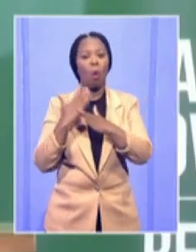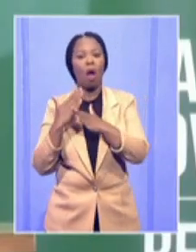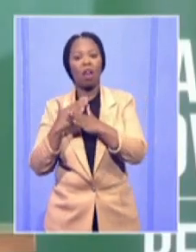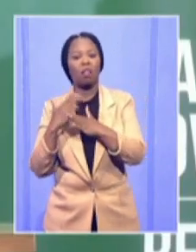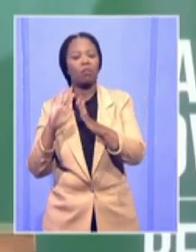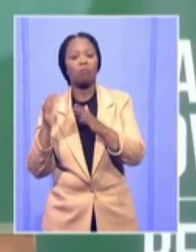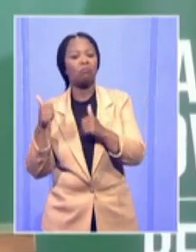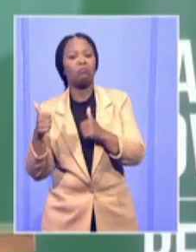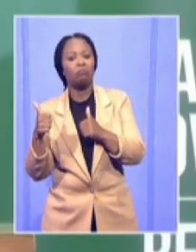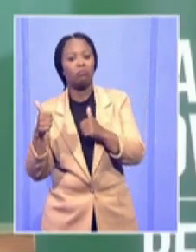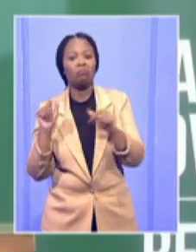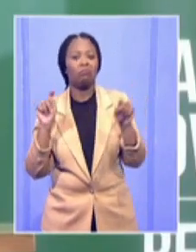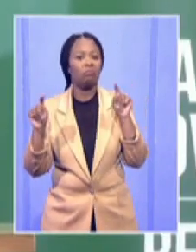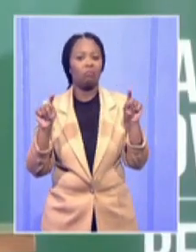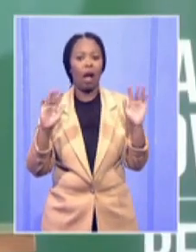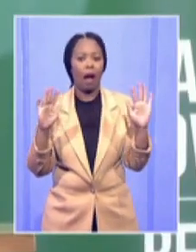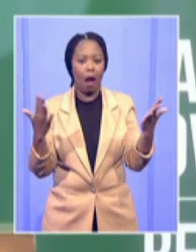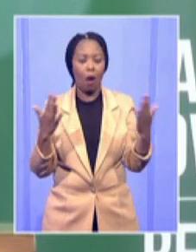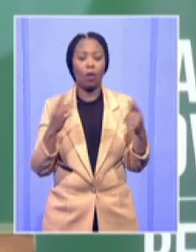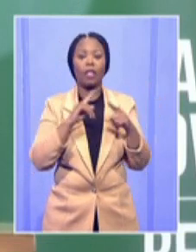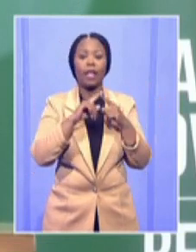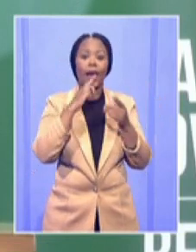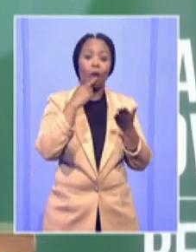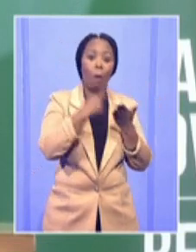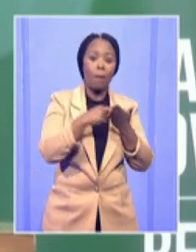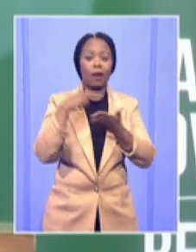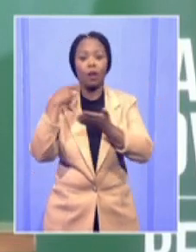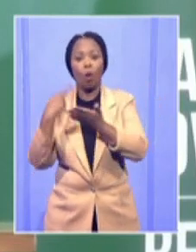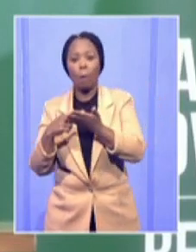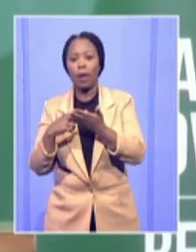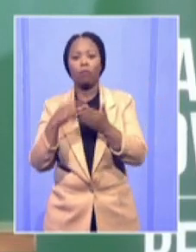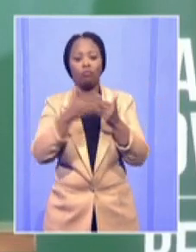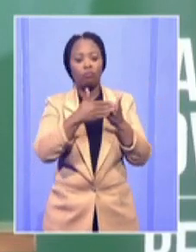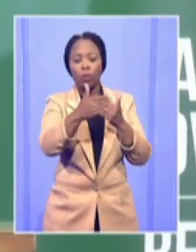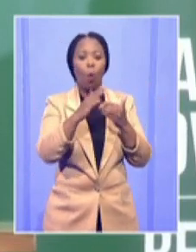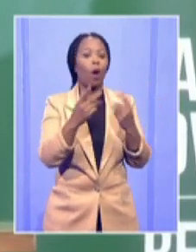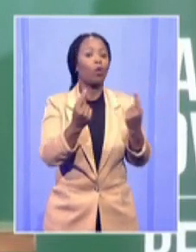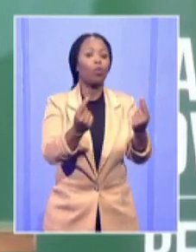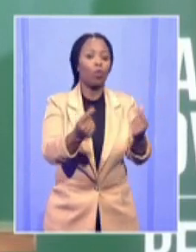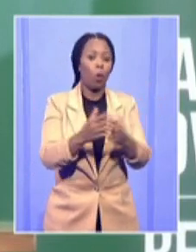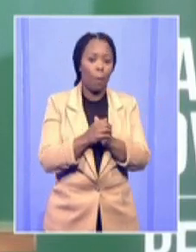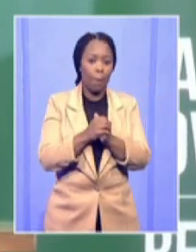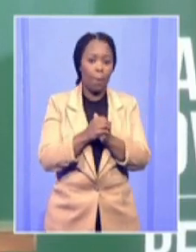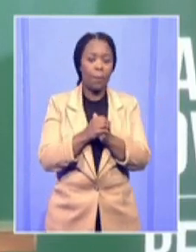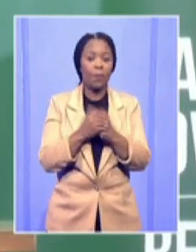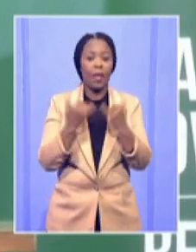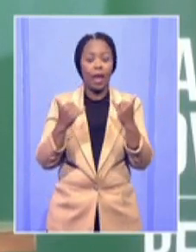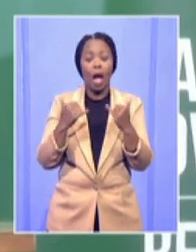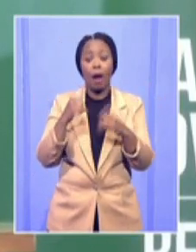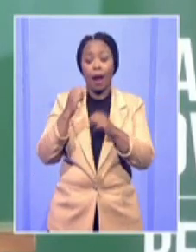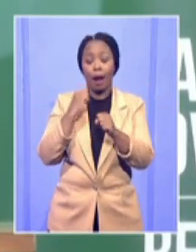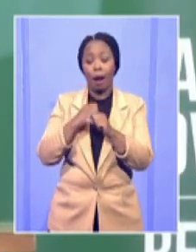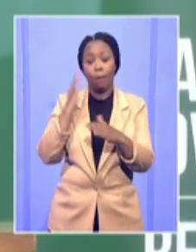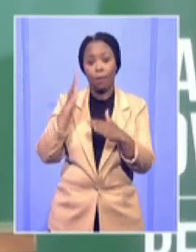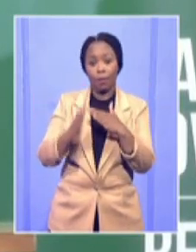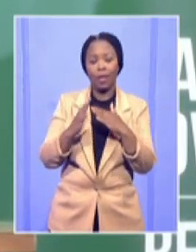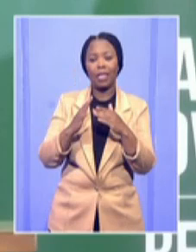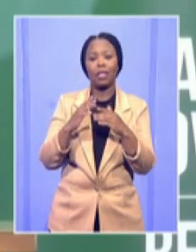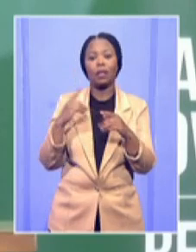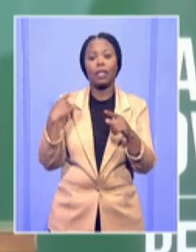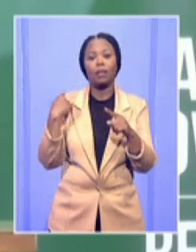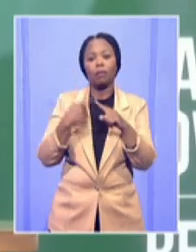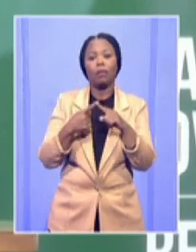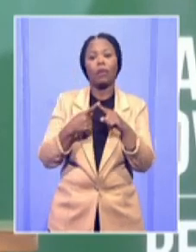specific recommendations on what to do. With a year elapsed since the report's content was